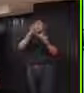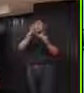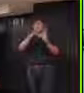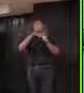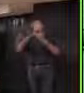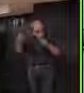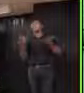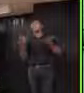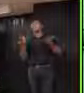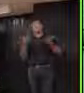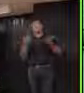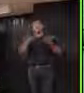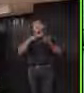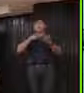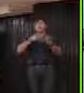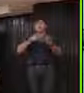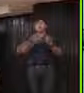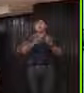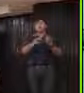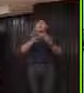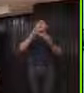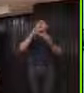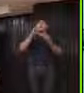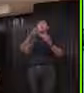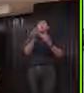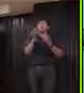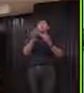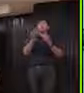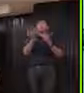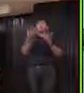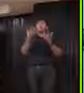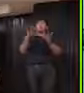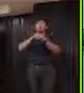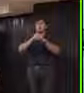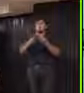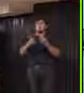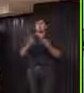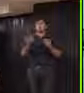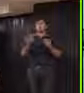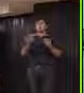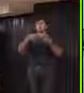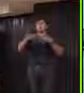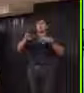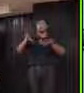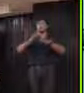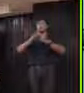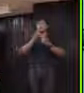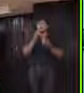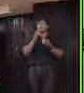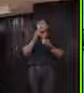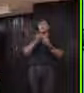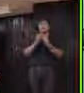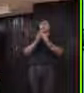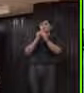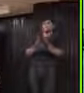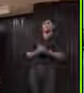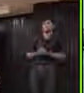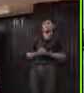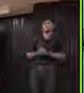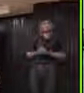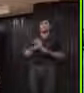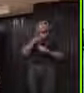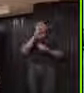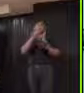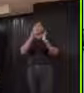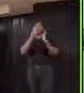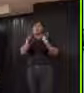they seem, the idea seems to be diametrically opposed. So if the panel could just take these questions. Thank you. Right. We'll take one question from